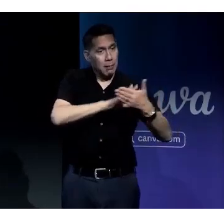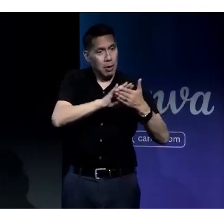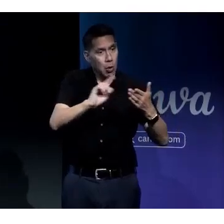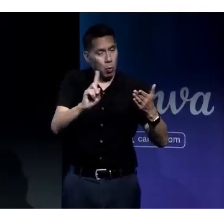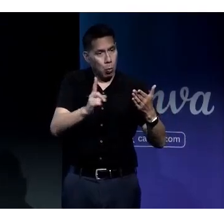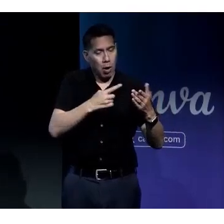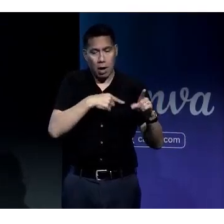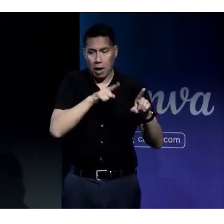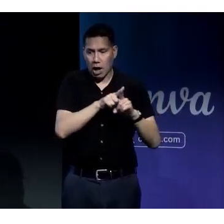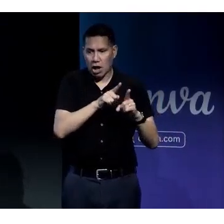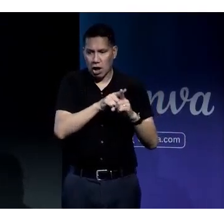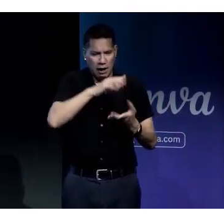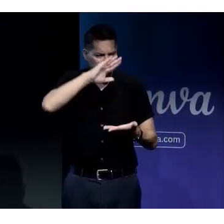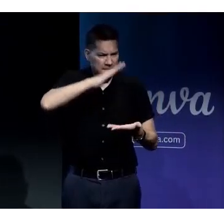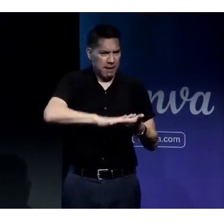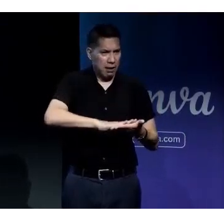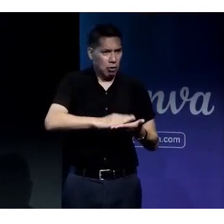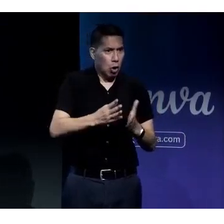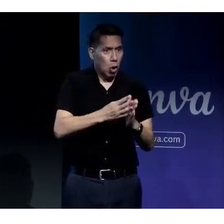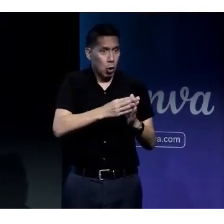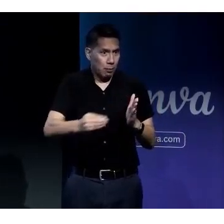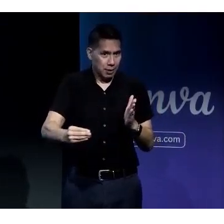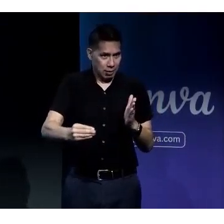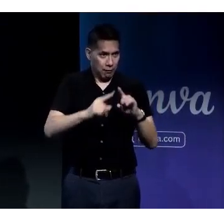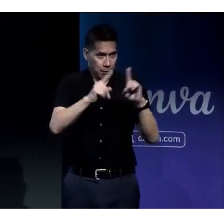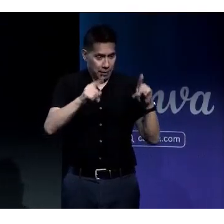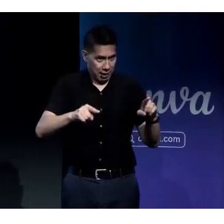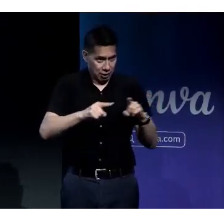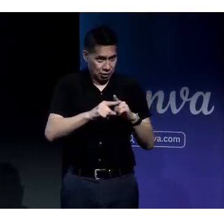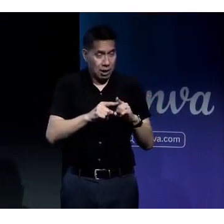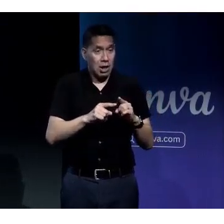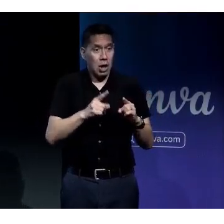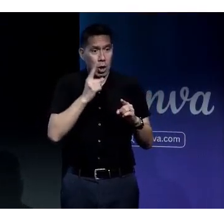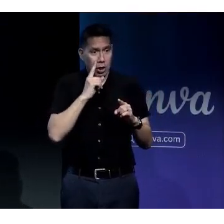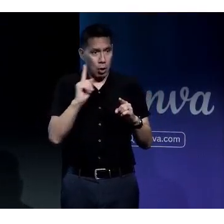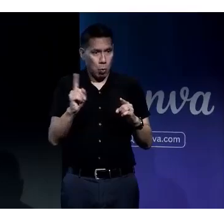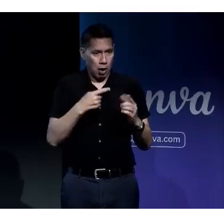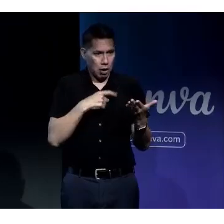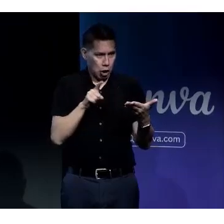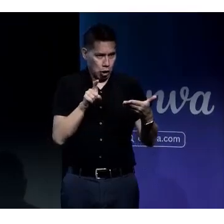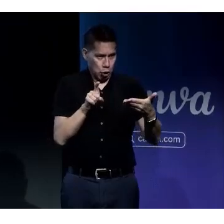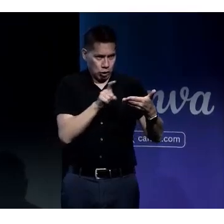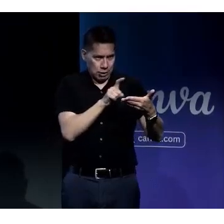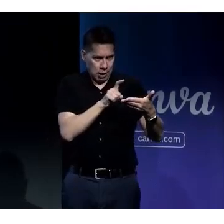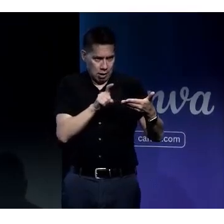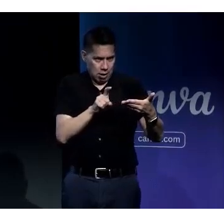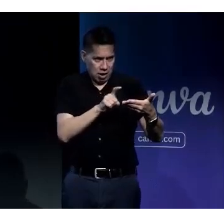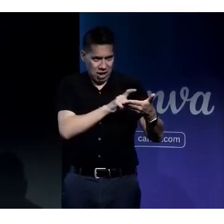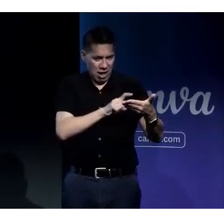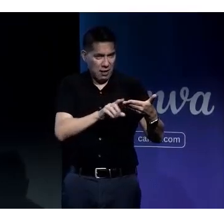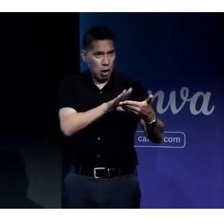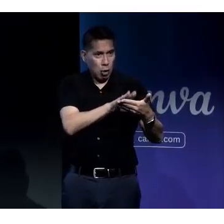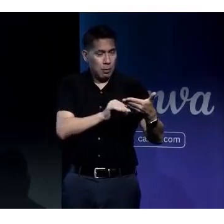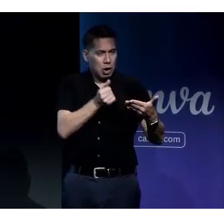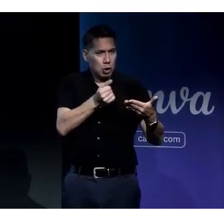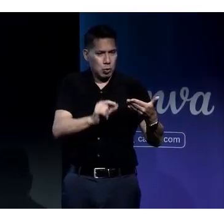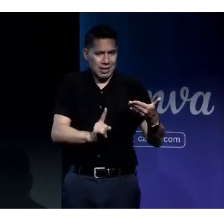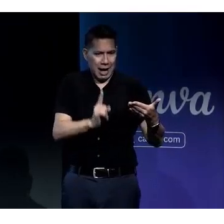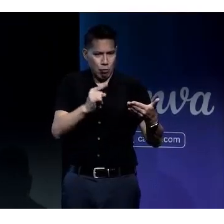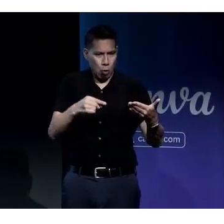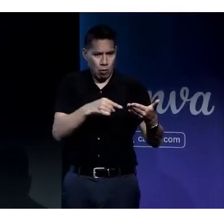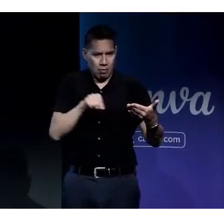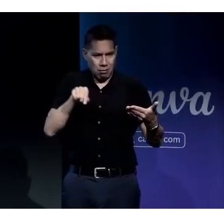of the web page, essentially. We read the content by moving our virtual cursor around this copy using arrow keys and single